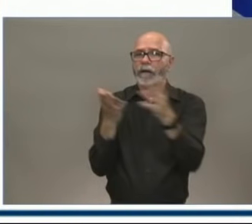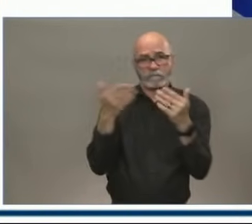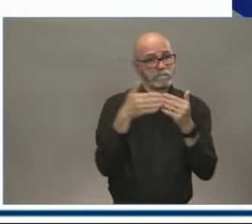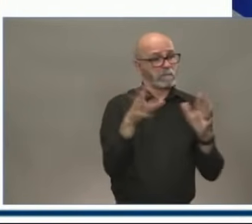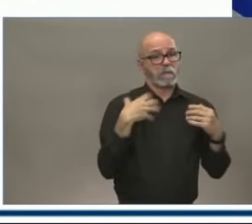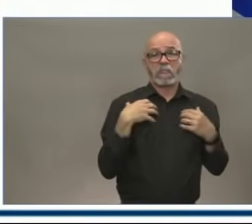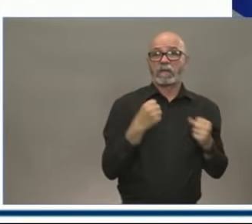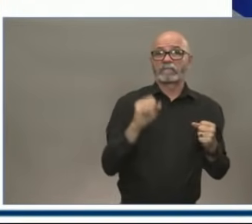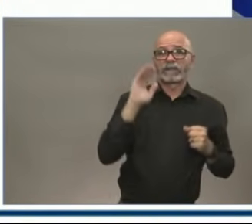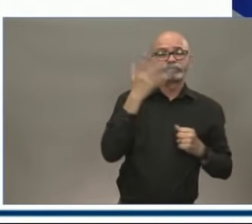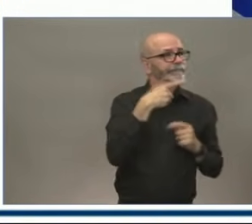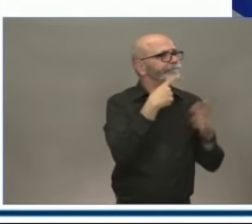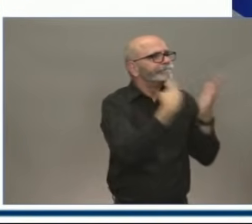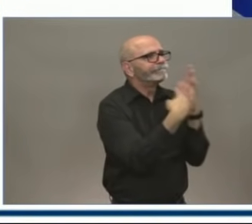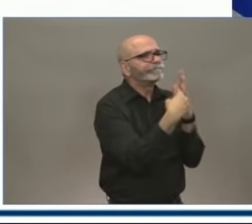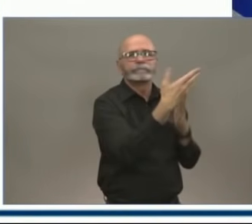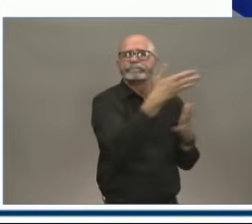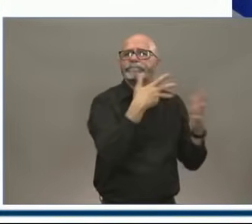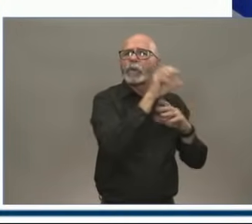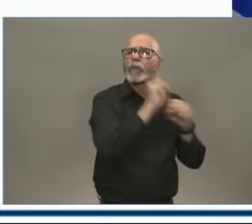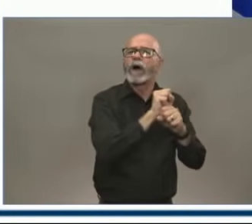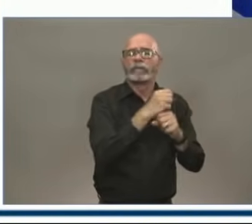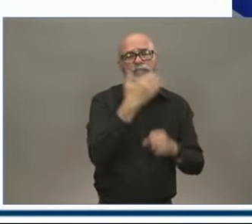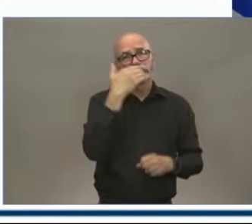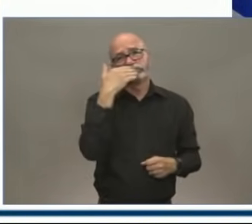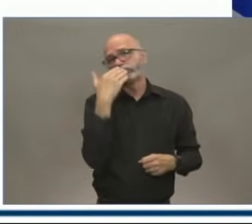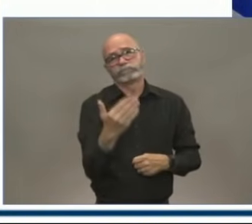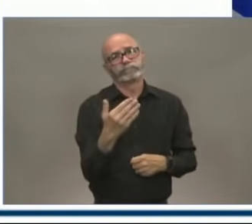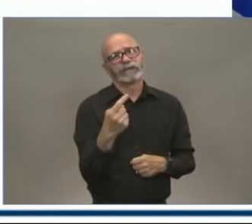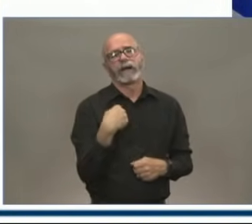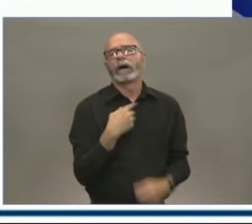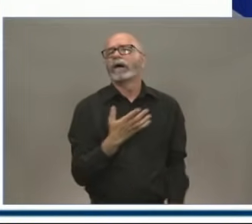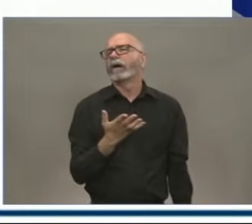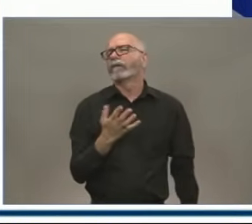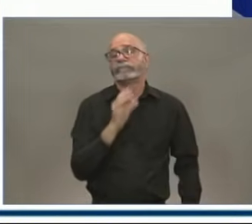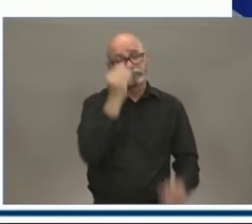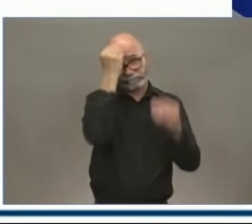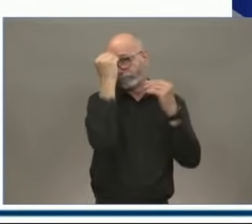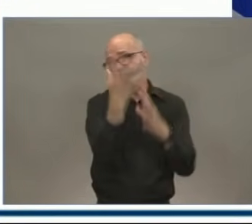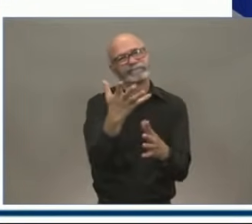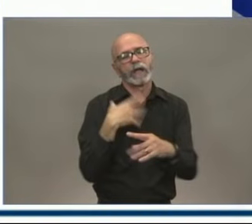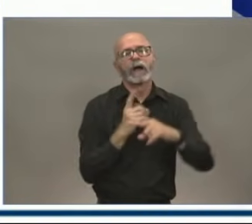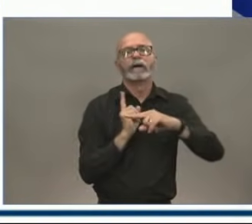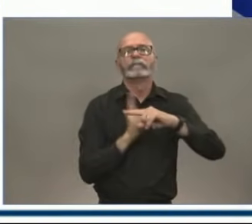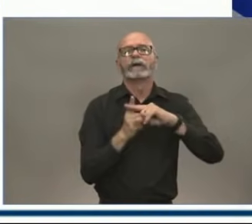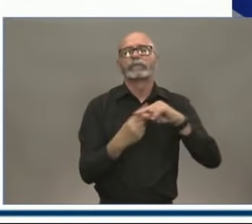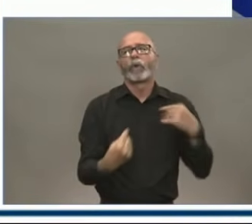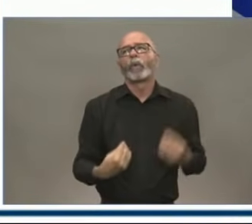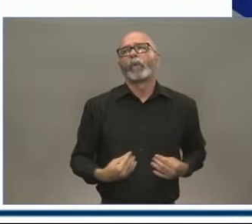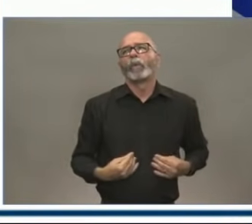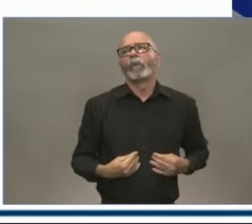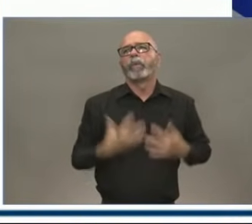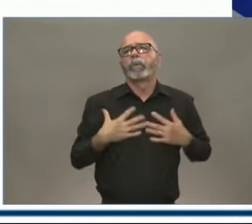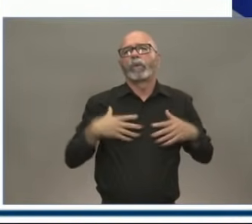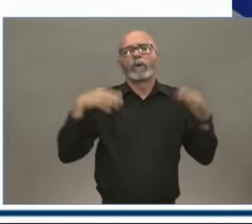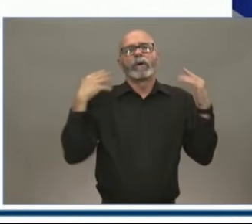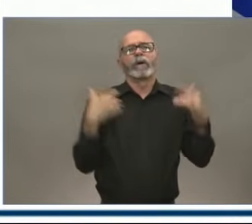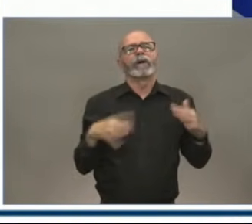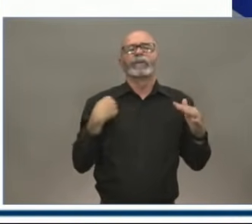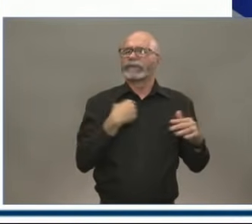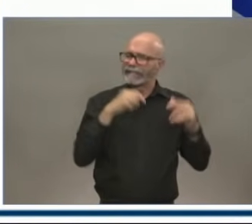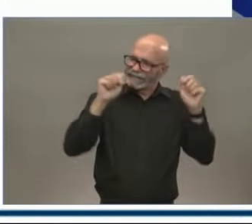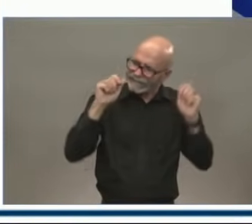together. And I am very, very optimistic about our ability to actually test and control this, as long as every Nova